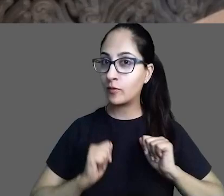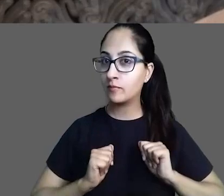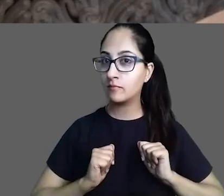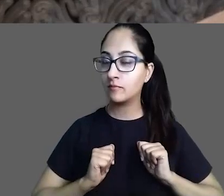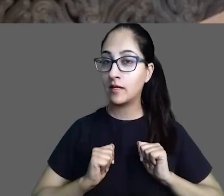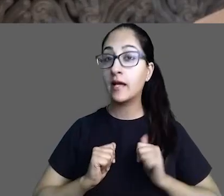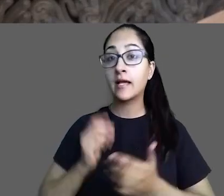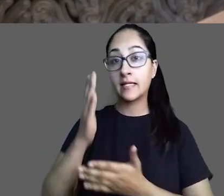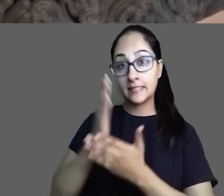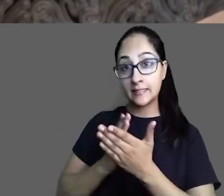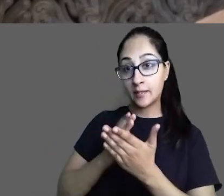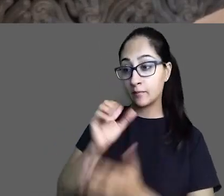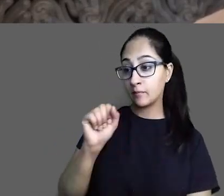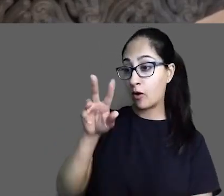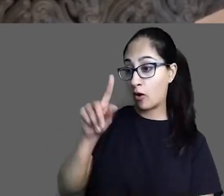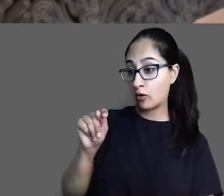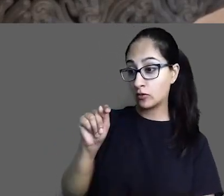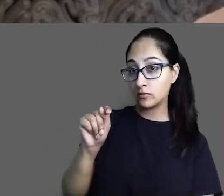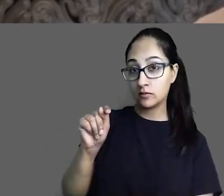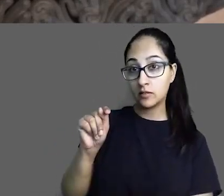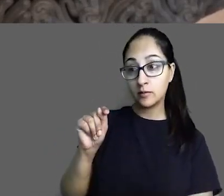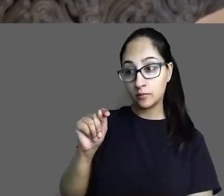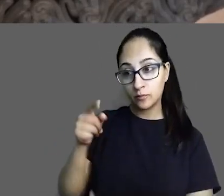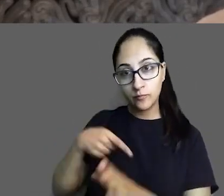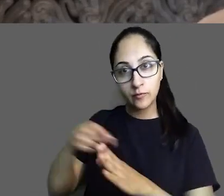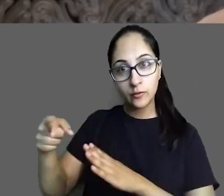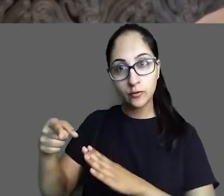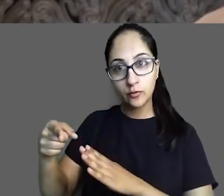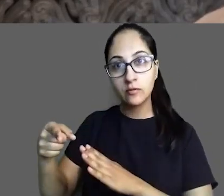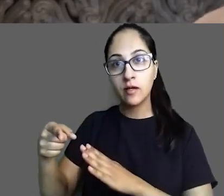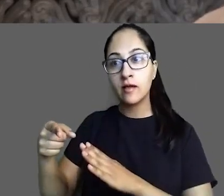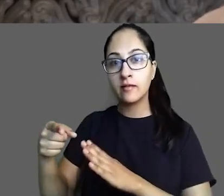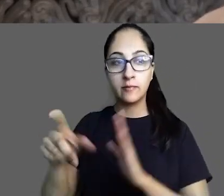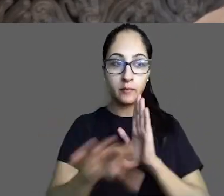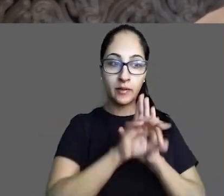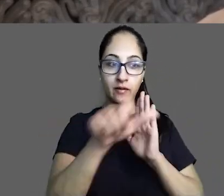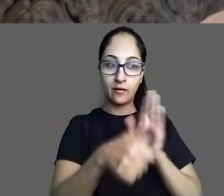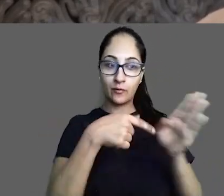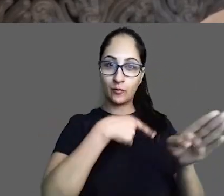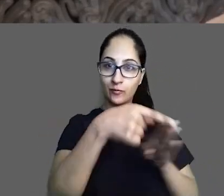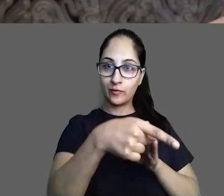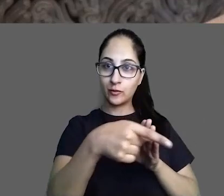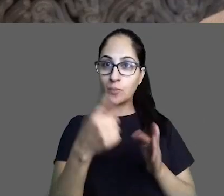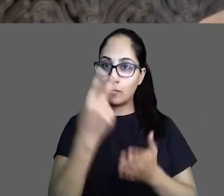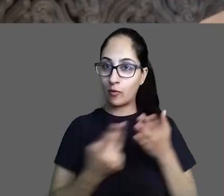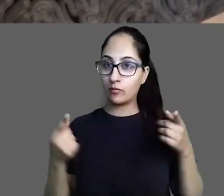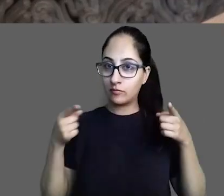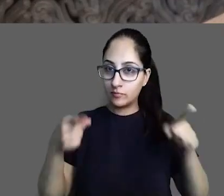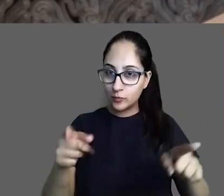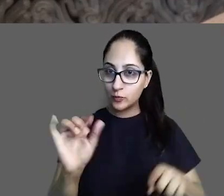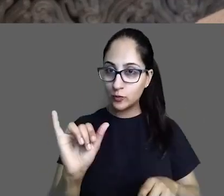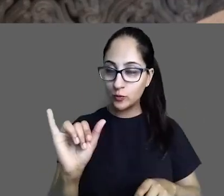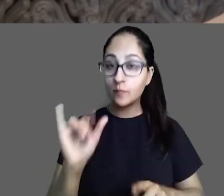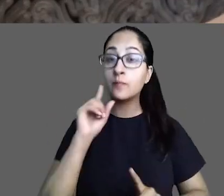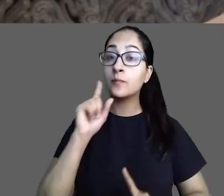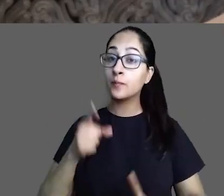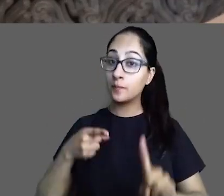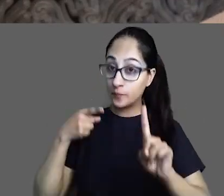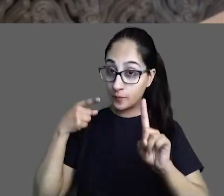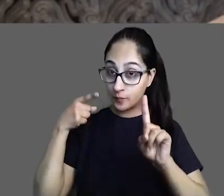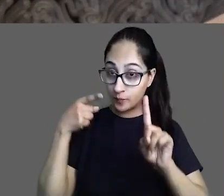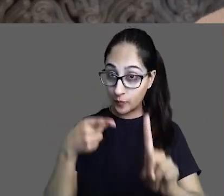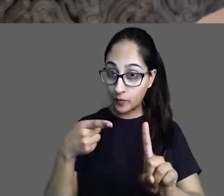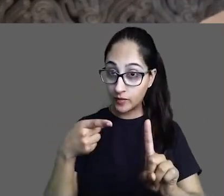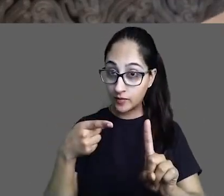gifted artists who later become masters of another profession. I think as community we need to recognize the basic